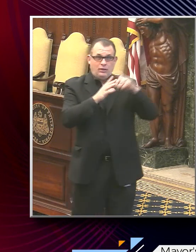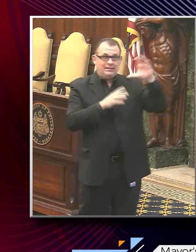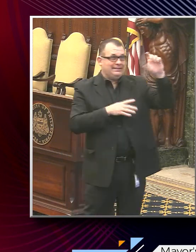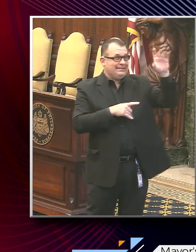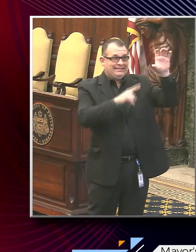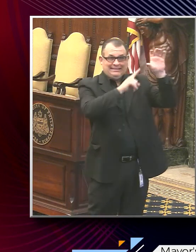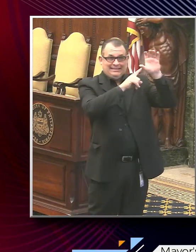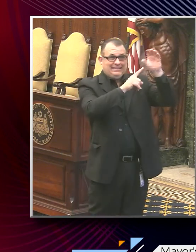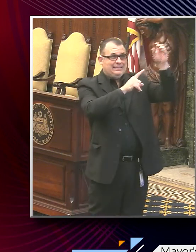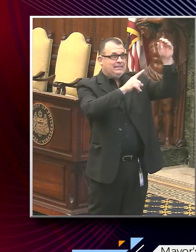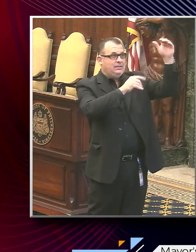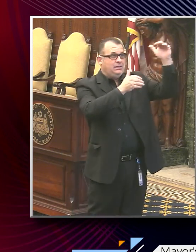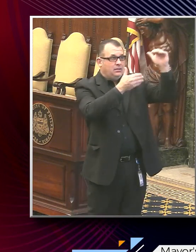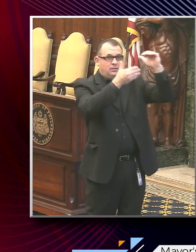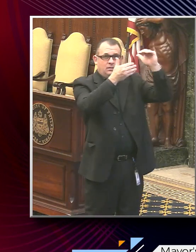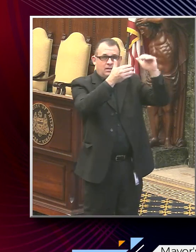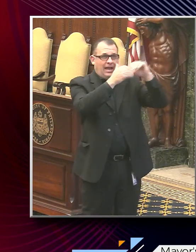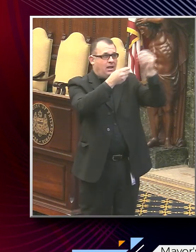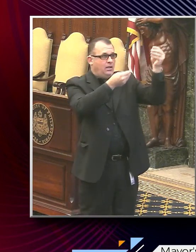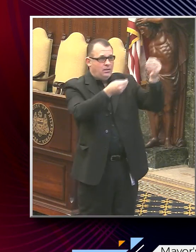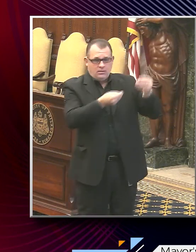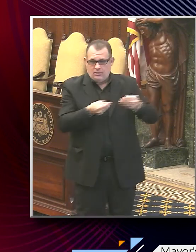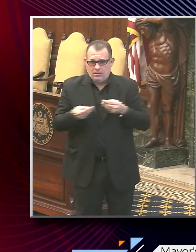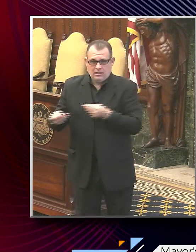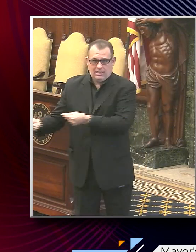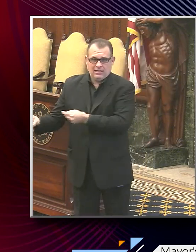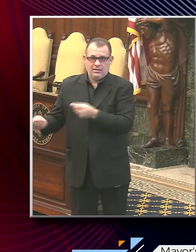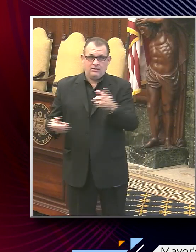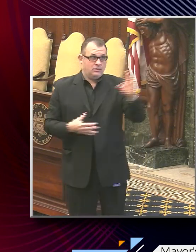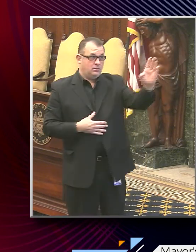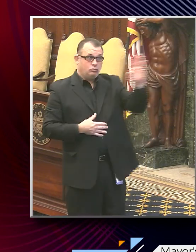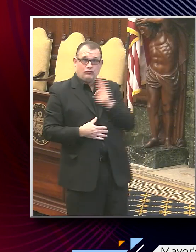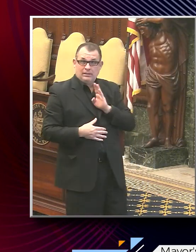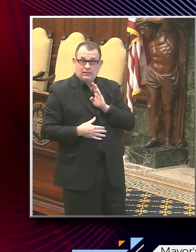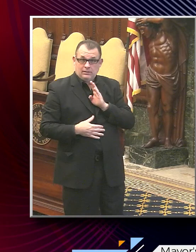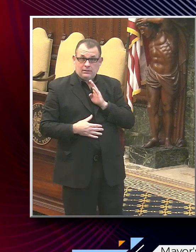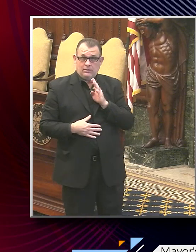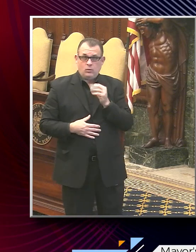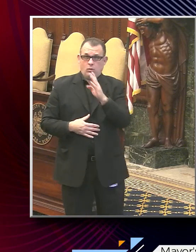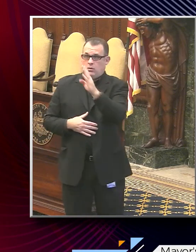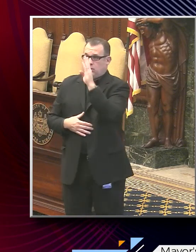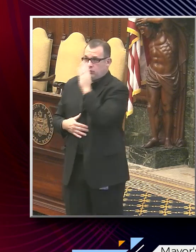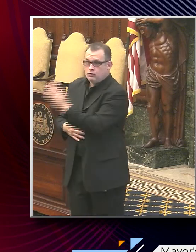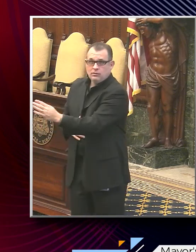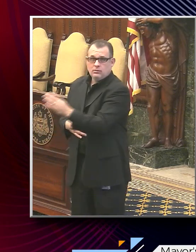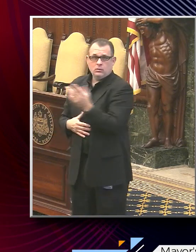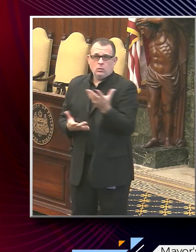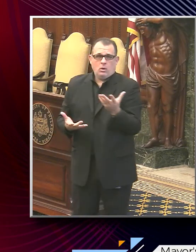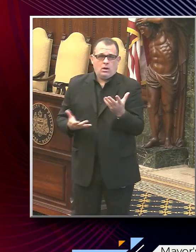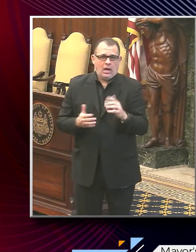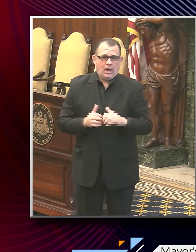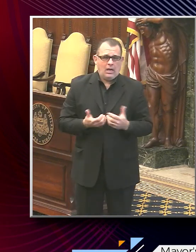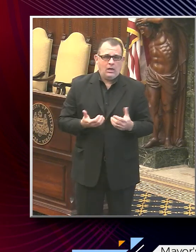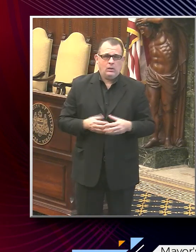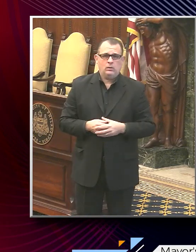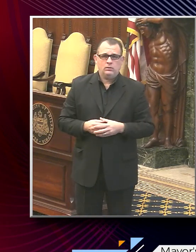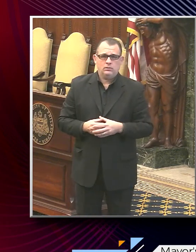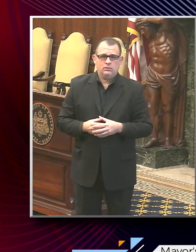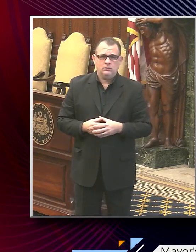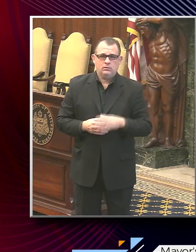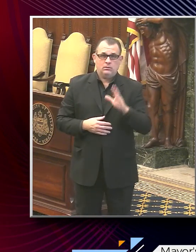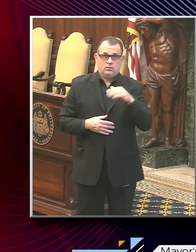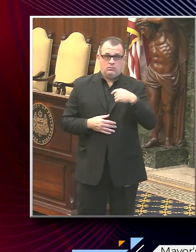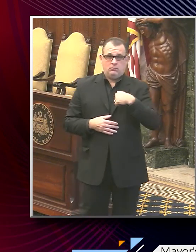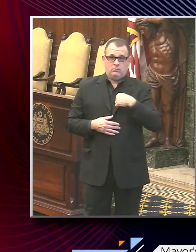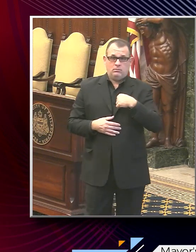Is the city the middleman, or does it go directly from the CDC to Philadelphia hospitals, that type of thing? My understanding is that